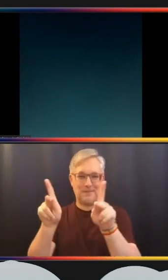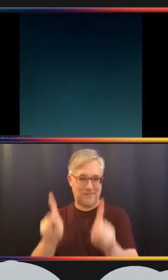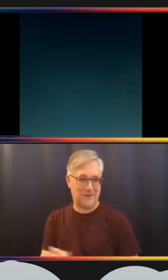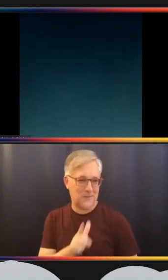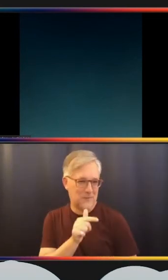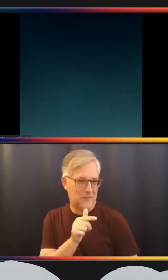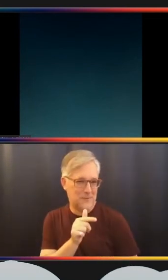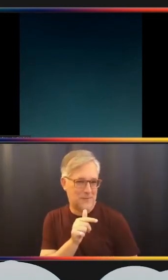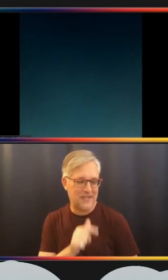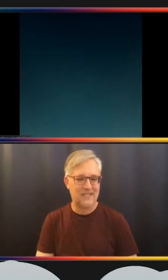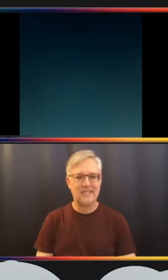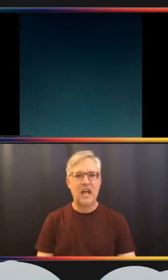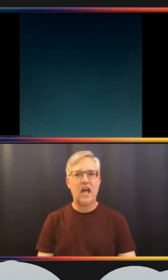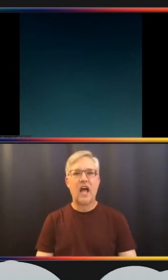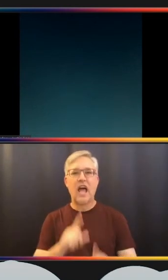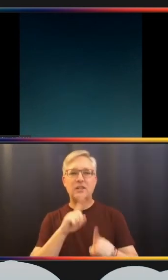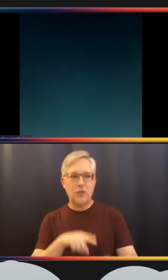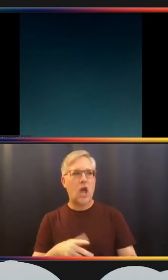Huh.